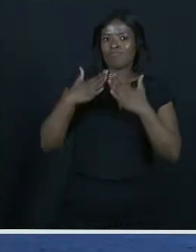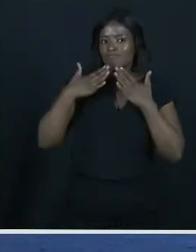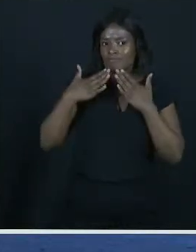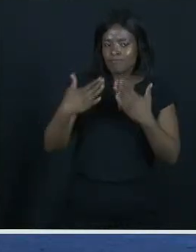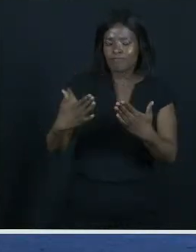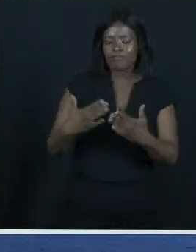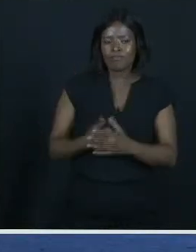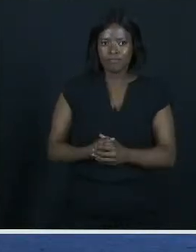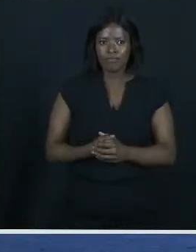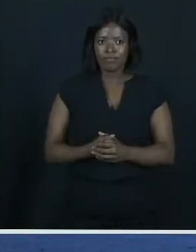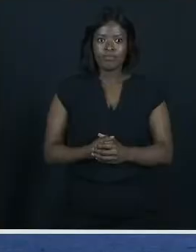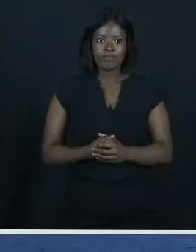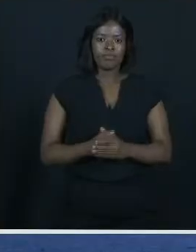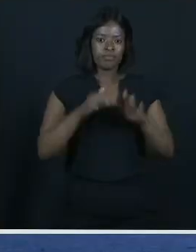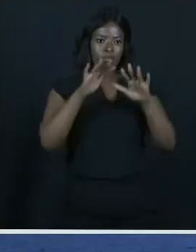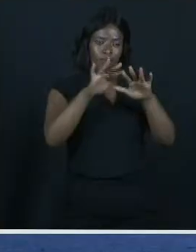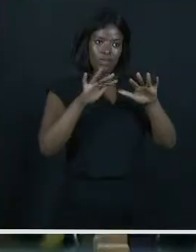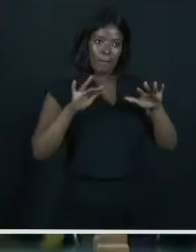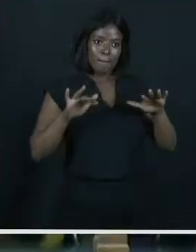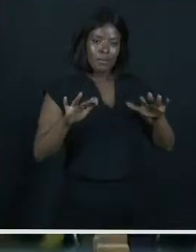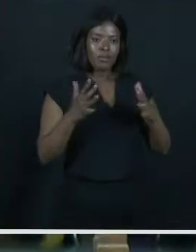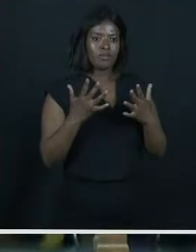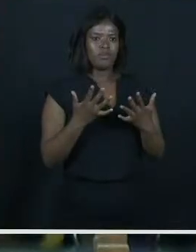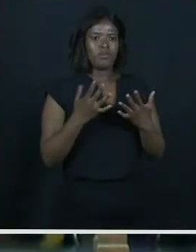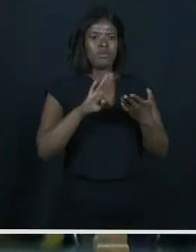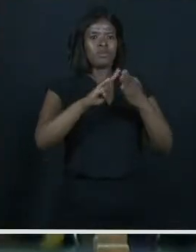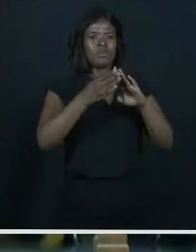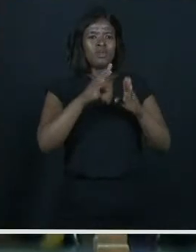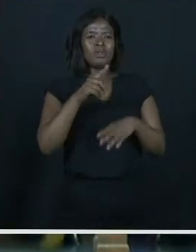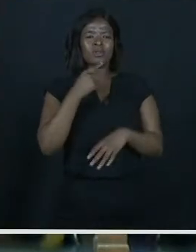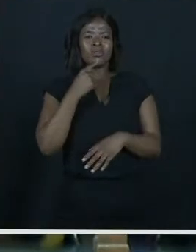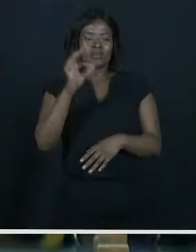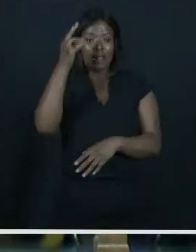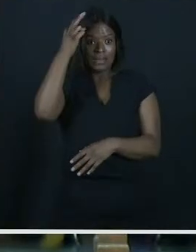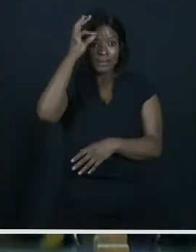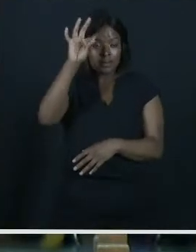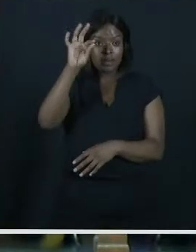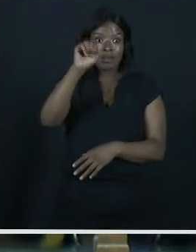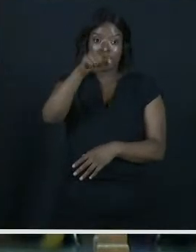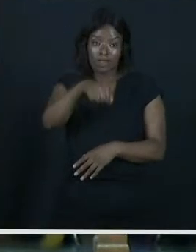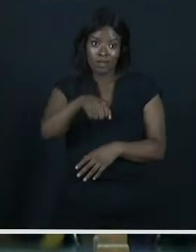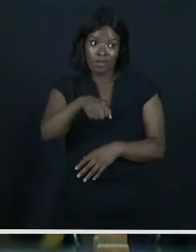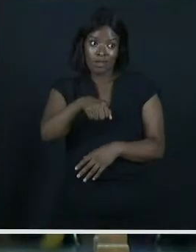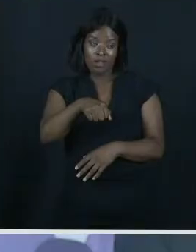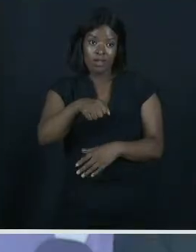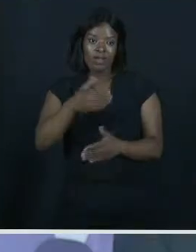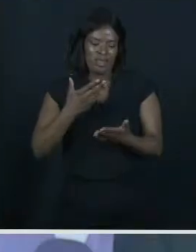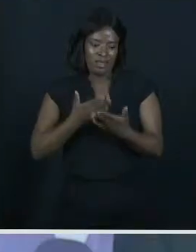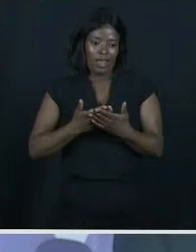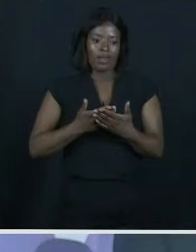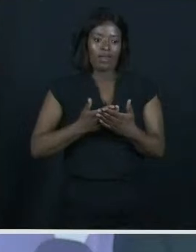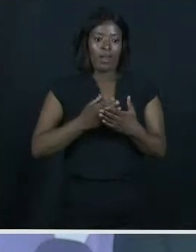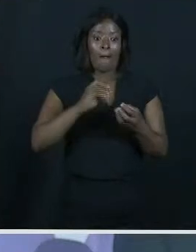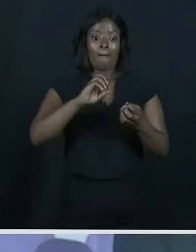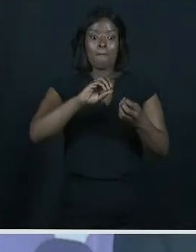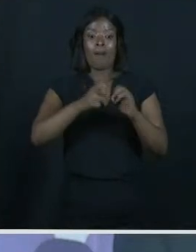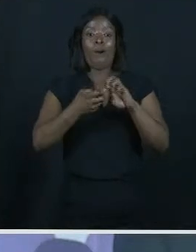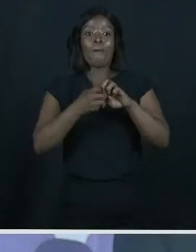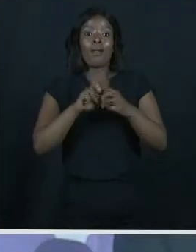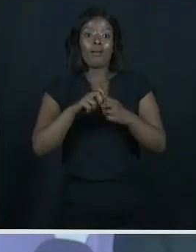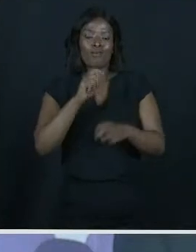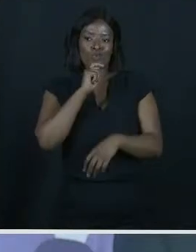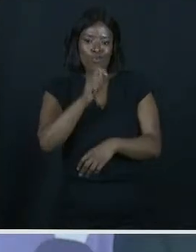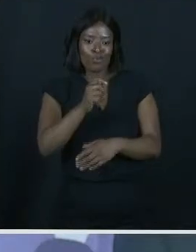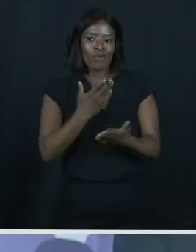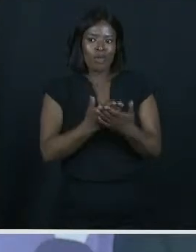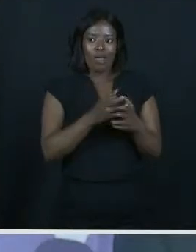Civil society's role in holding government is critical, as government is really the one who can move the dial. And